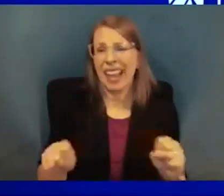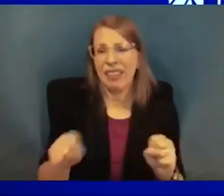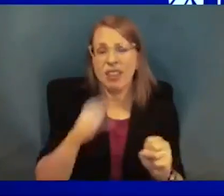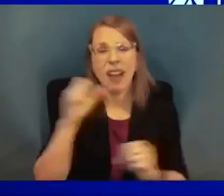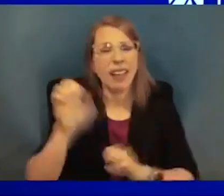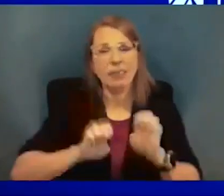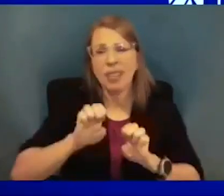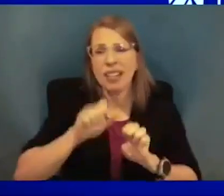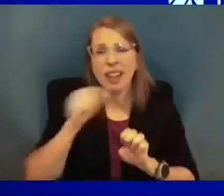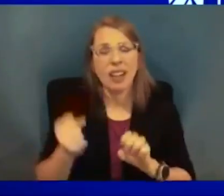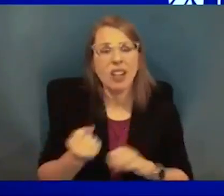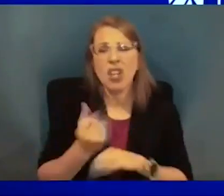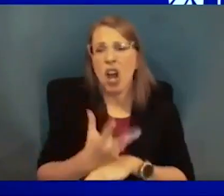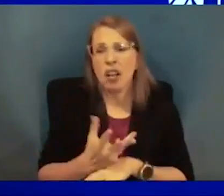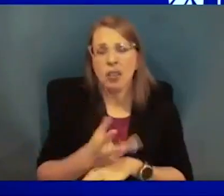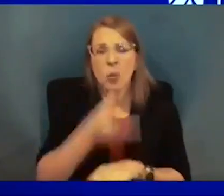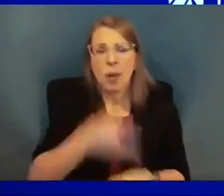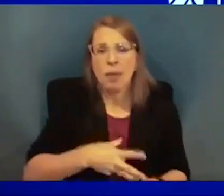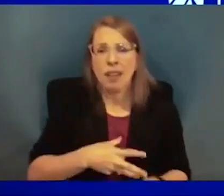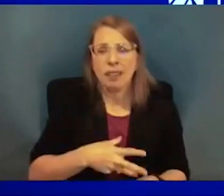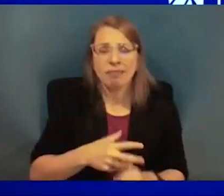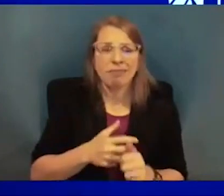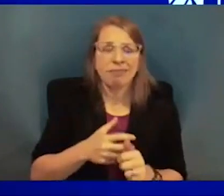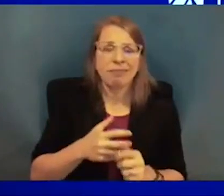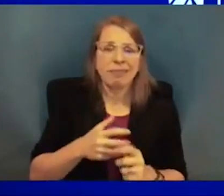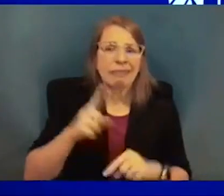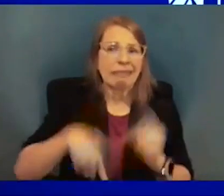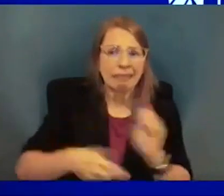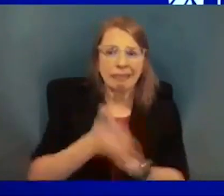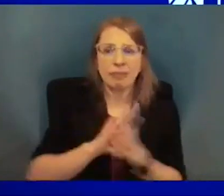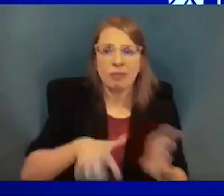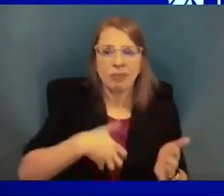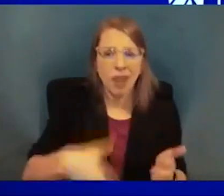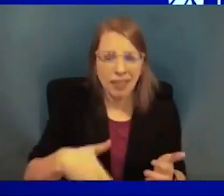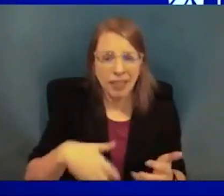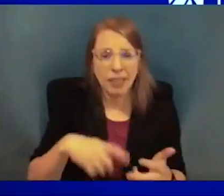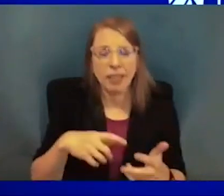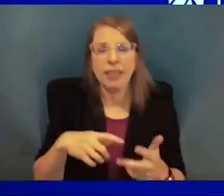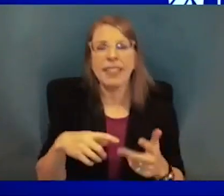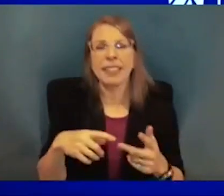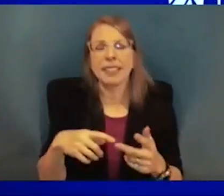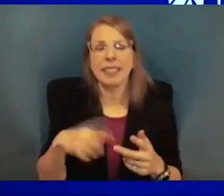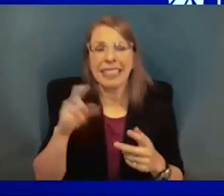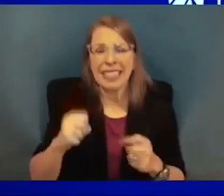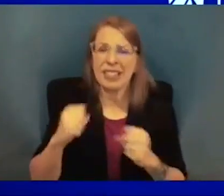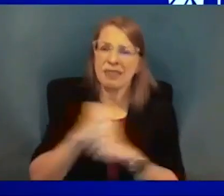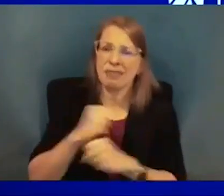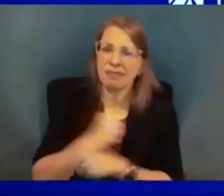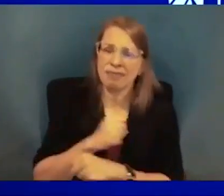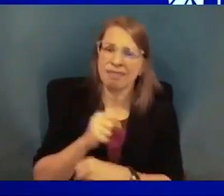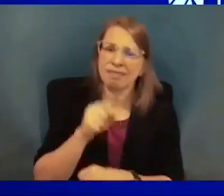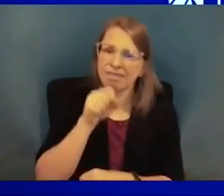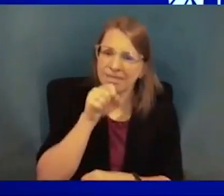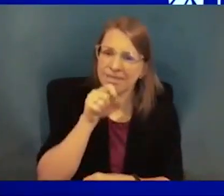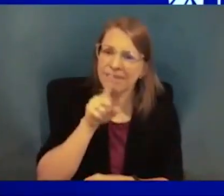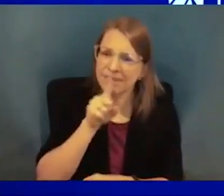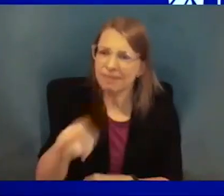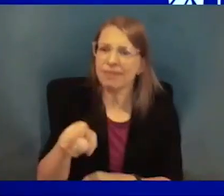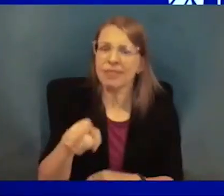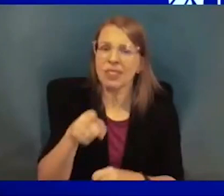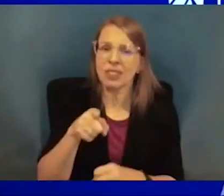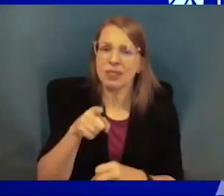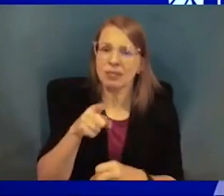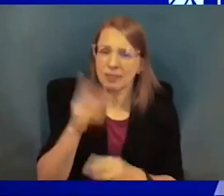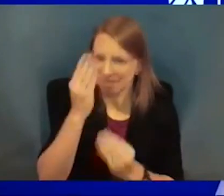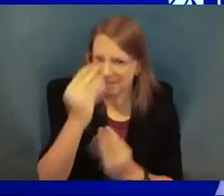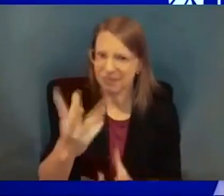are a number of myths out there. We need to continue to combat those because the way that we are going to stop the spread, hopefully the